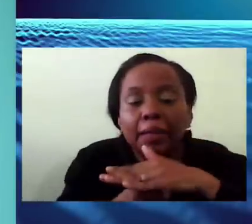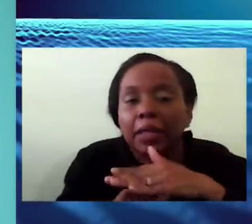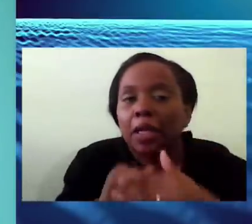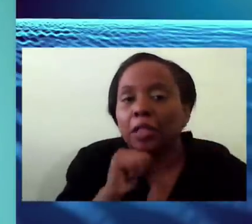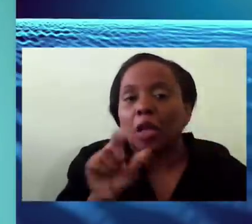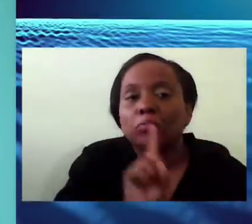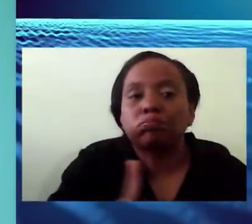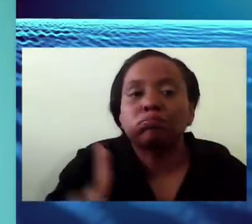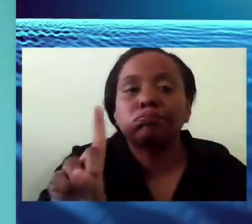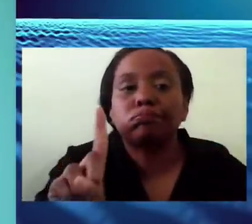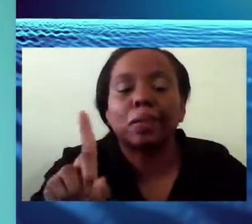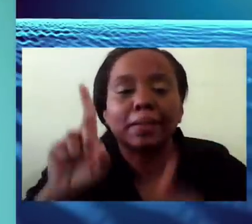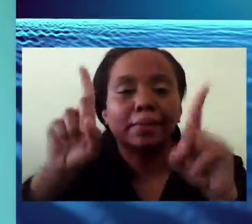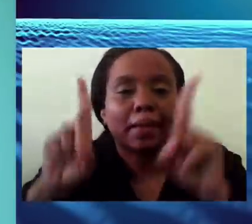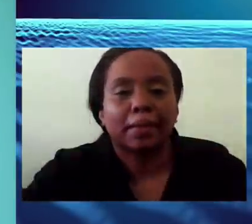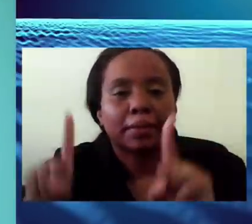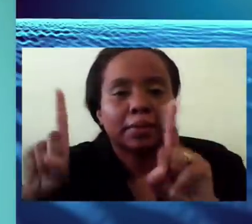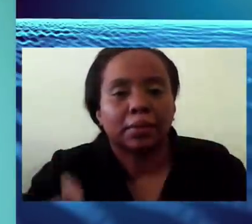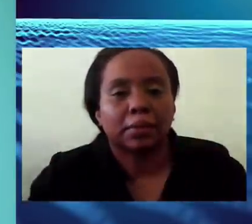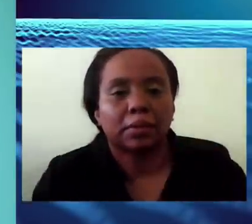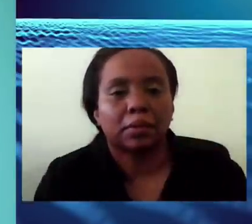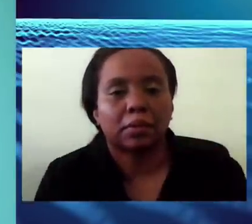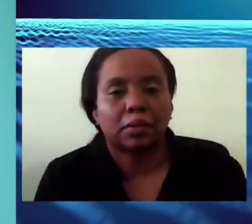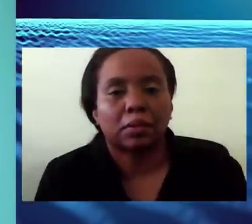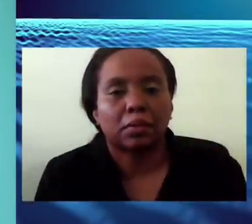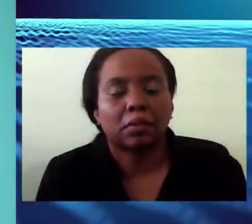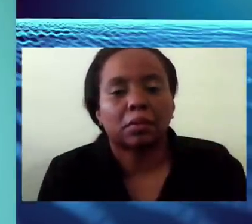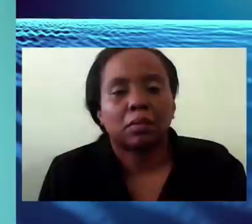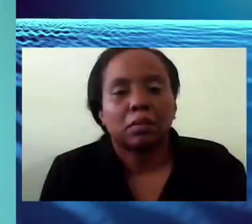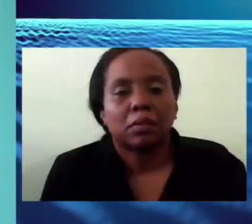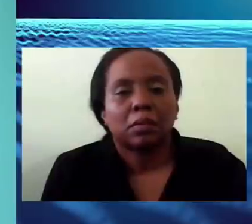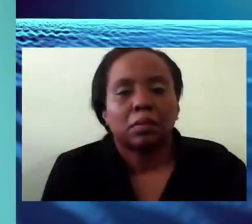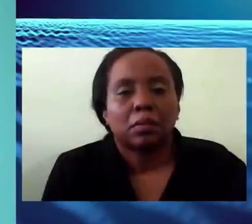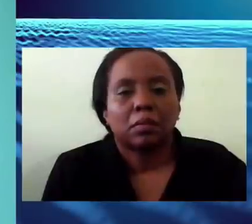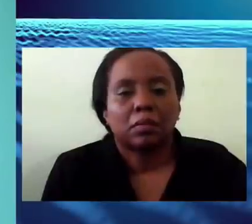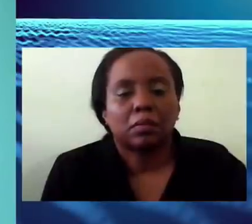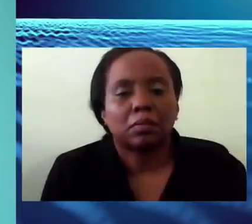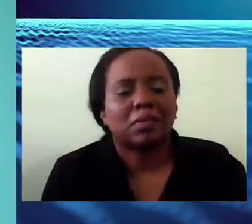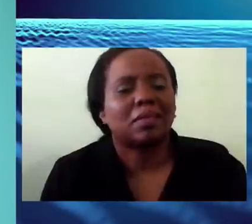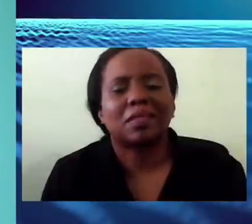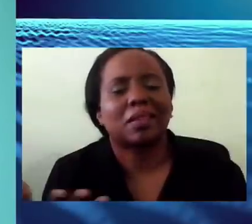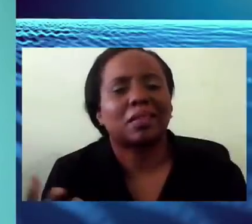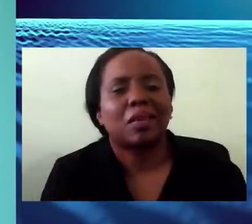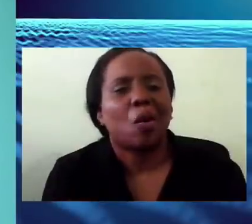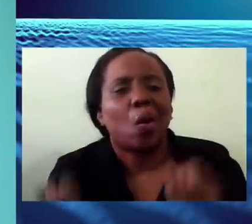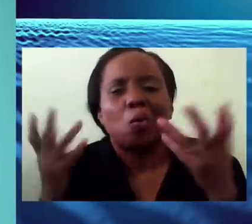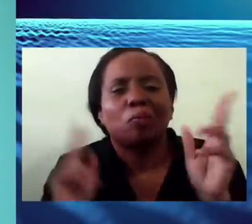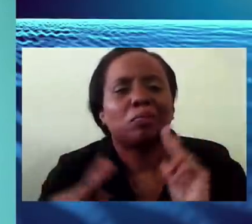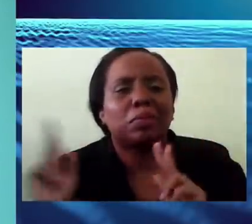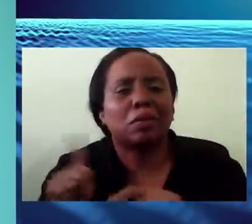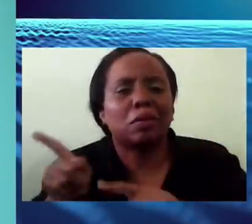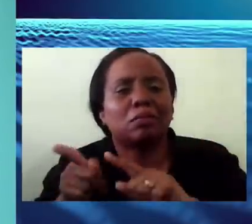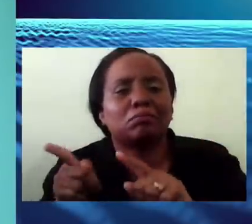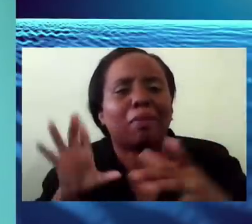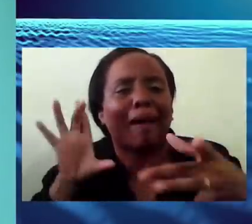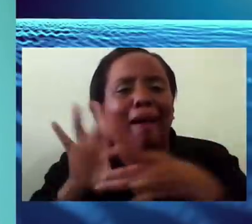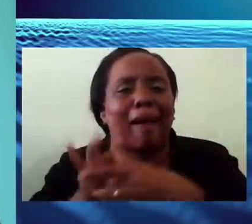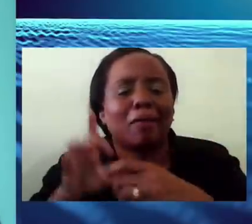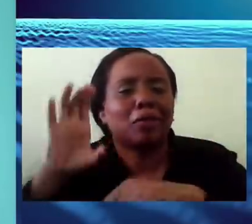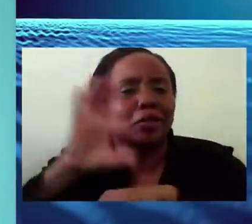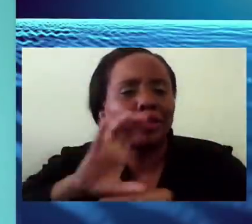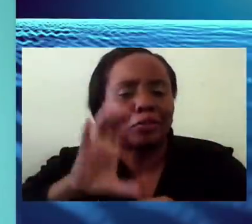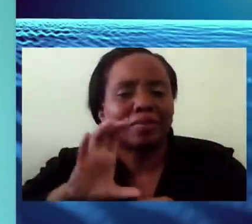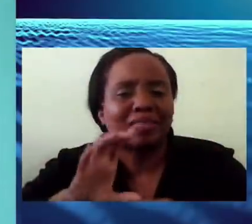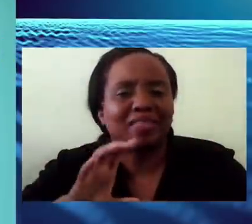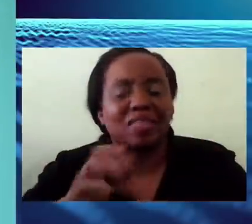can you give us an approximation of what numbers are you looking at that of persons that you're expecting to